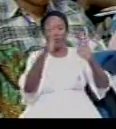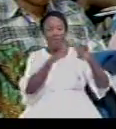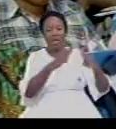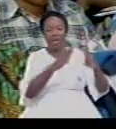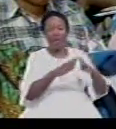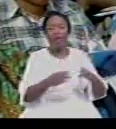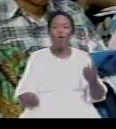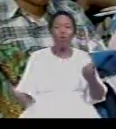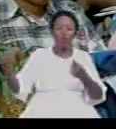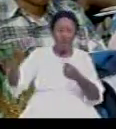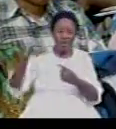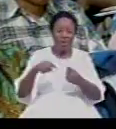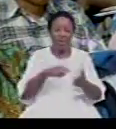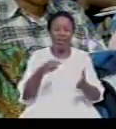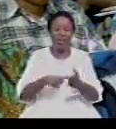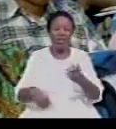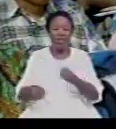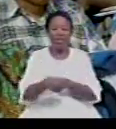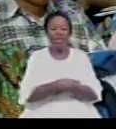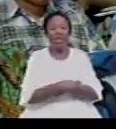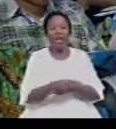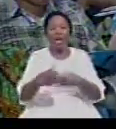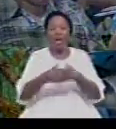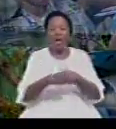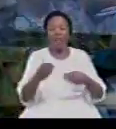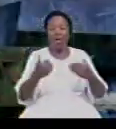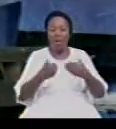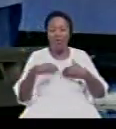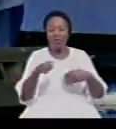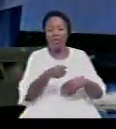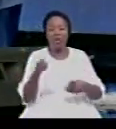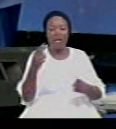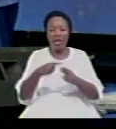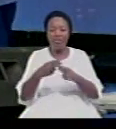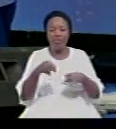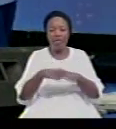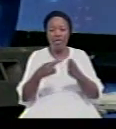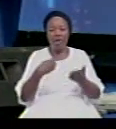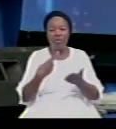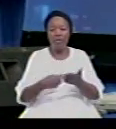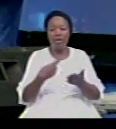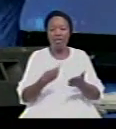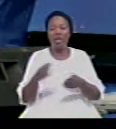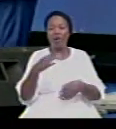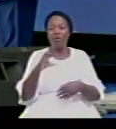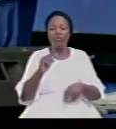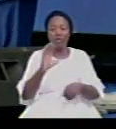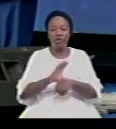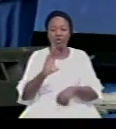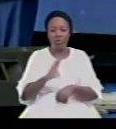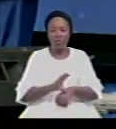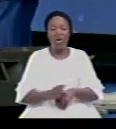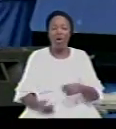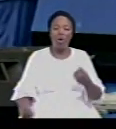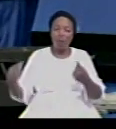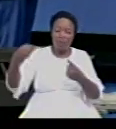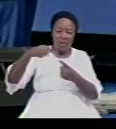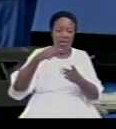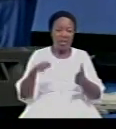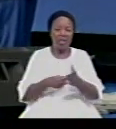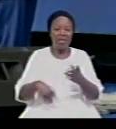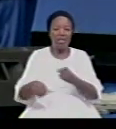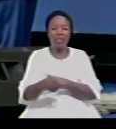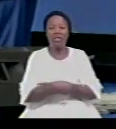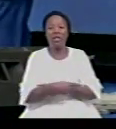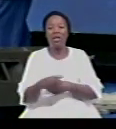day, after having their names in the register of a church, unto this day, they